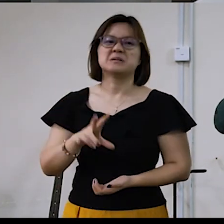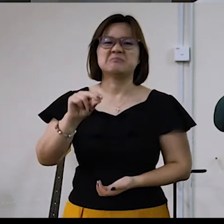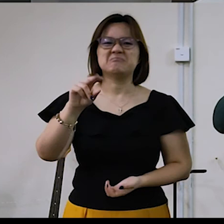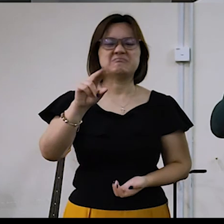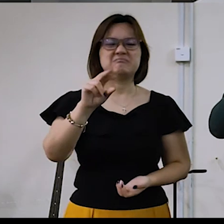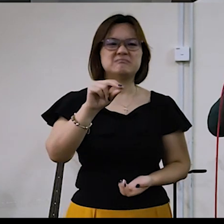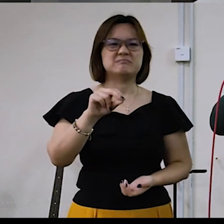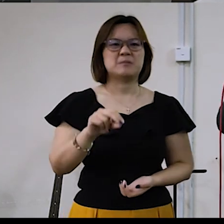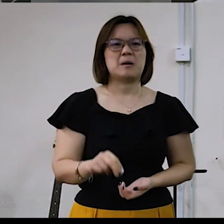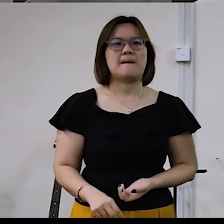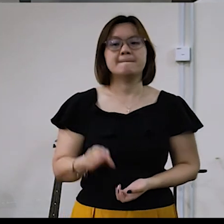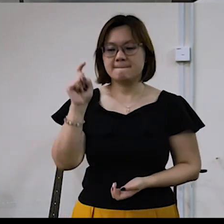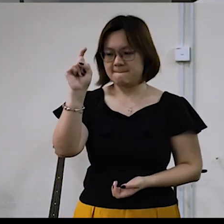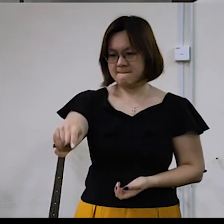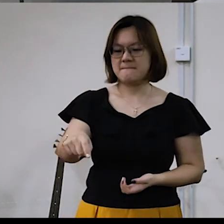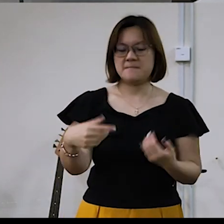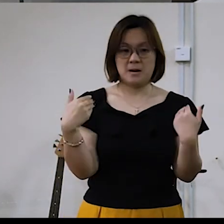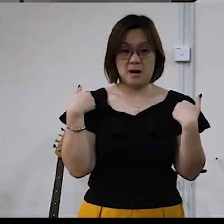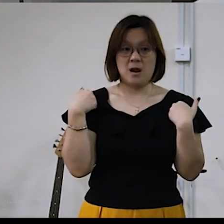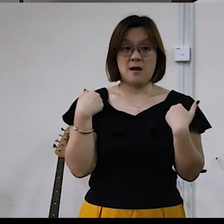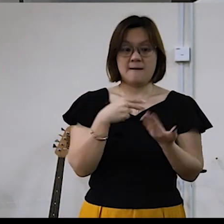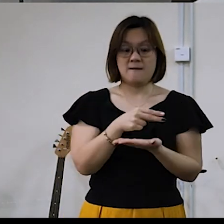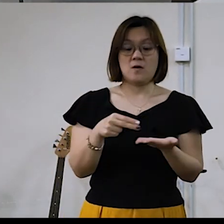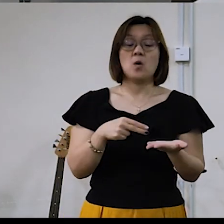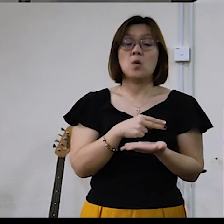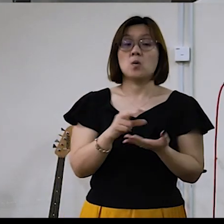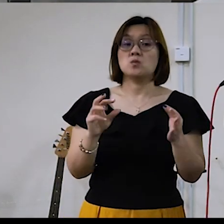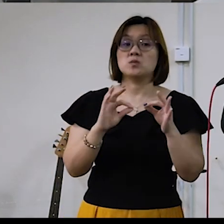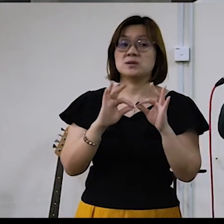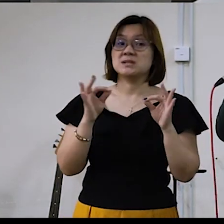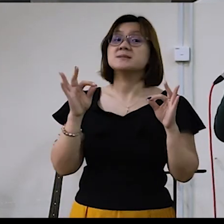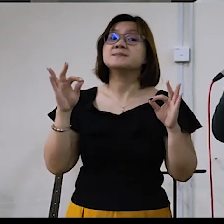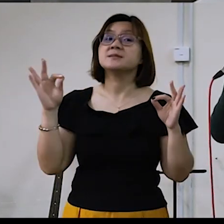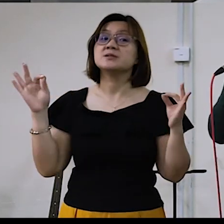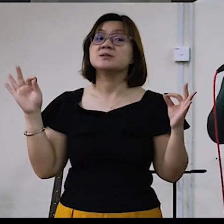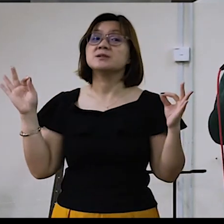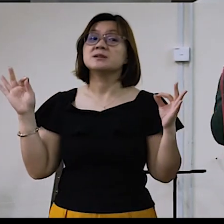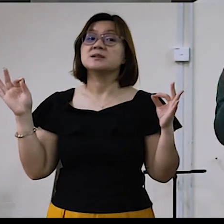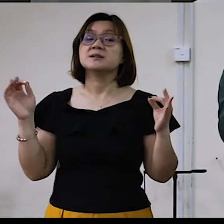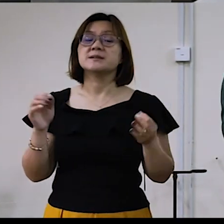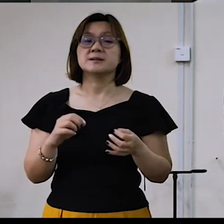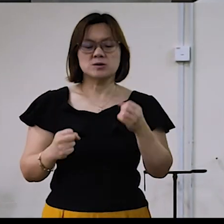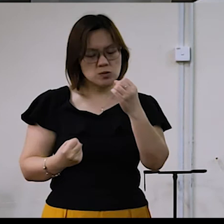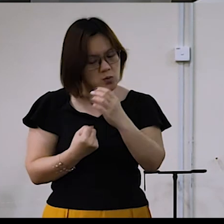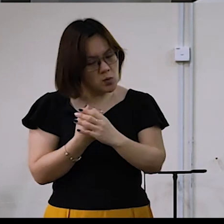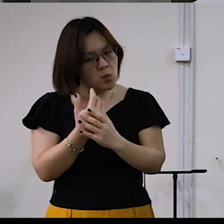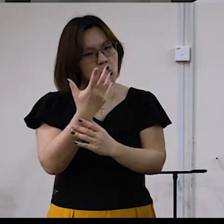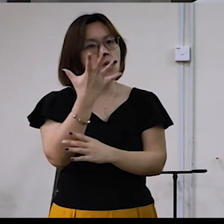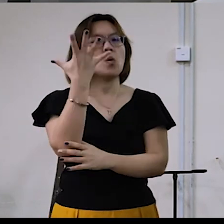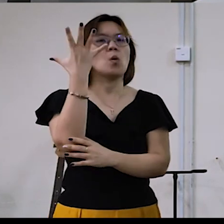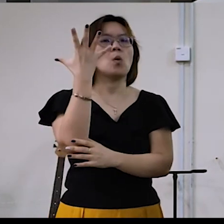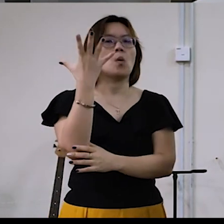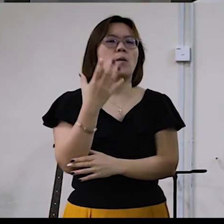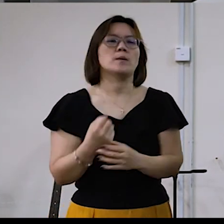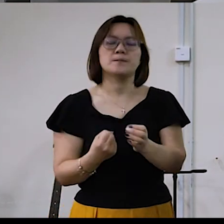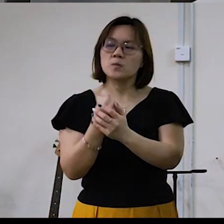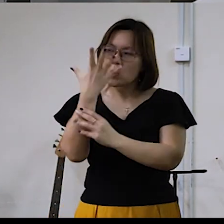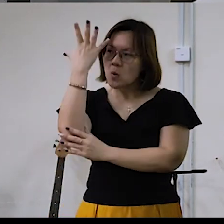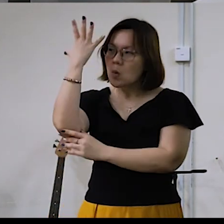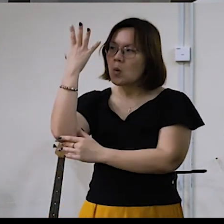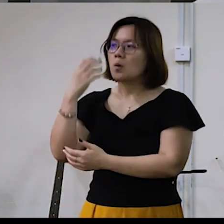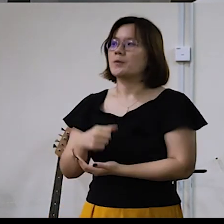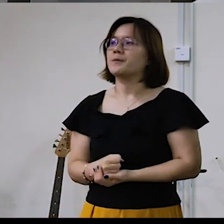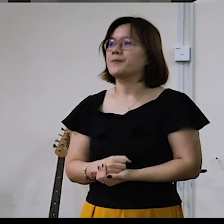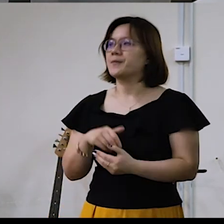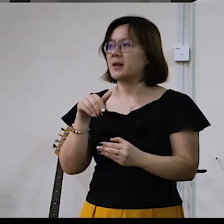you don't have the Holy Spirit, you will either dry up or blow up. And that's not how it's supposed to be. In the Holy Spirit, we don't